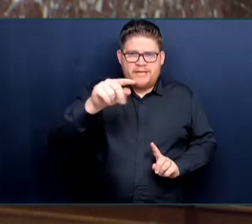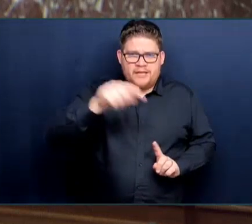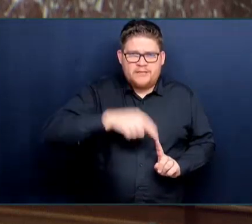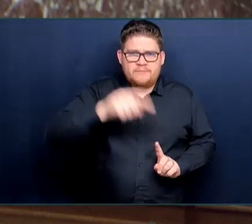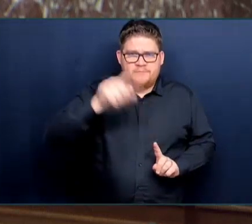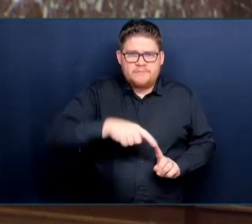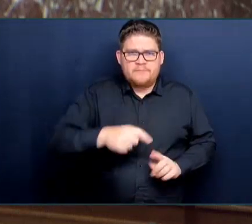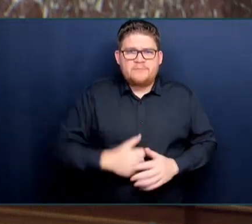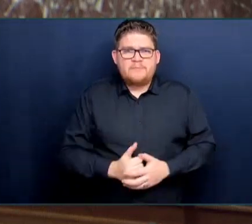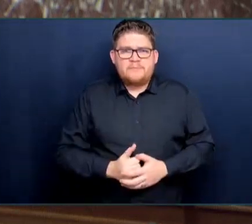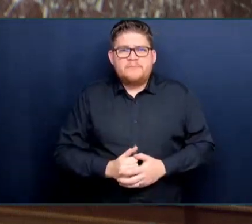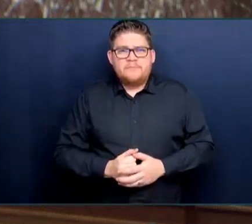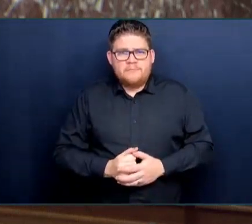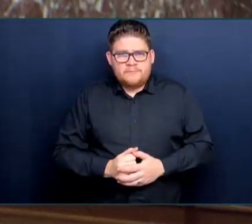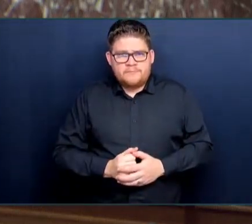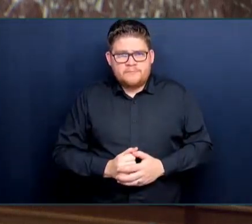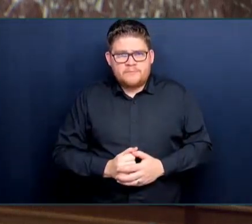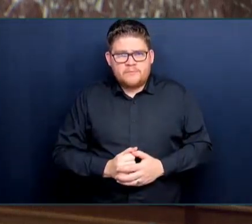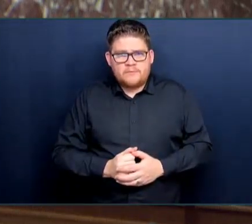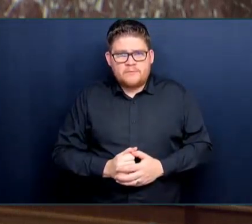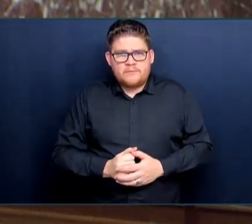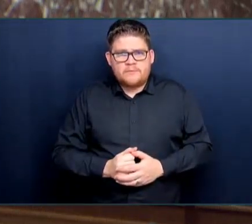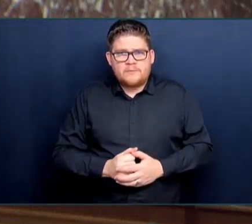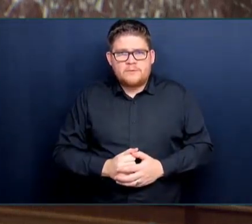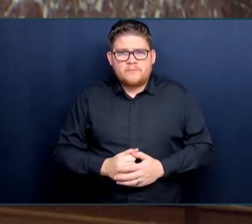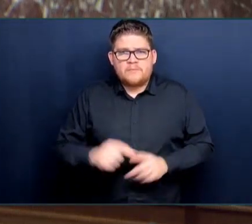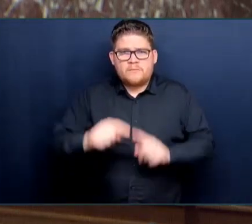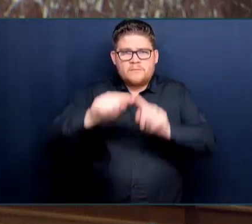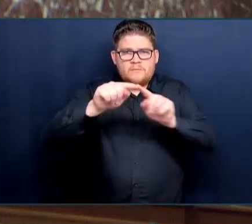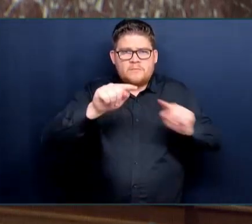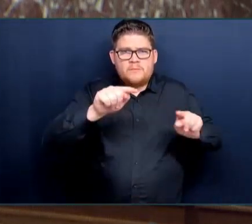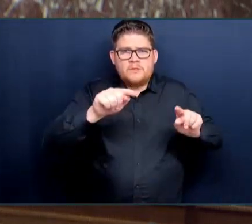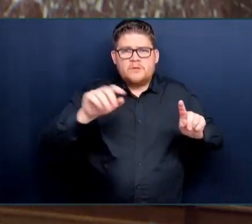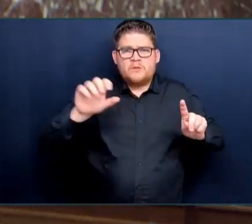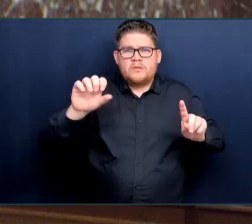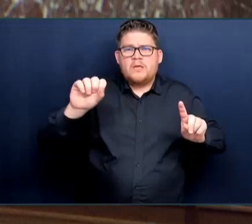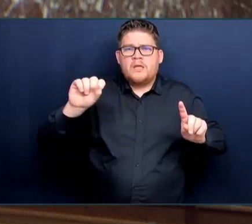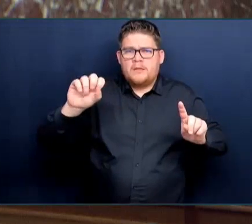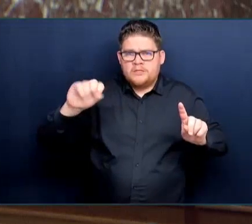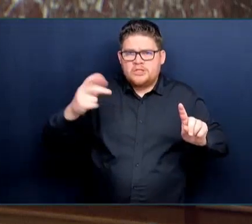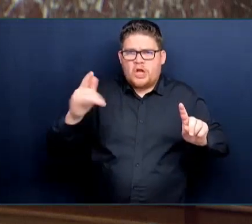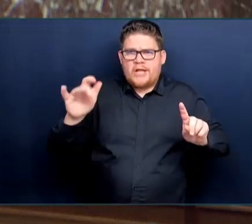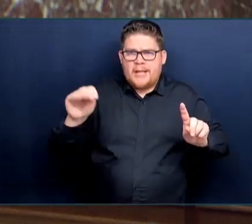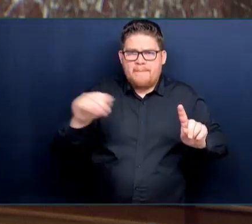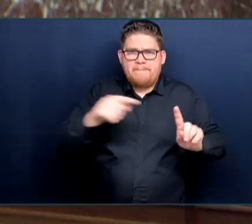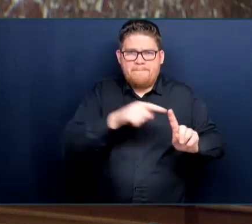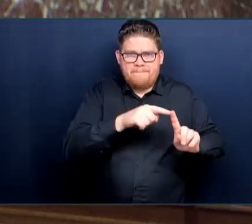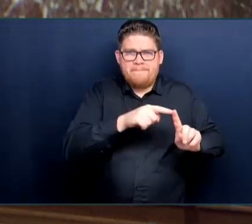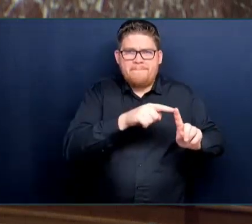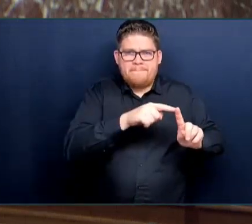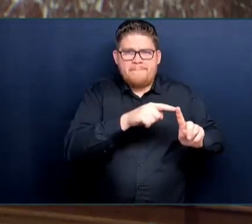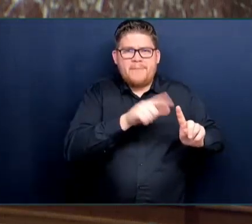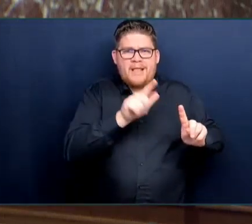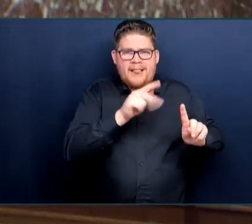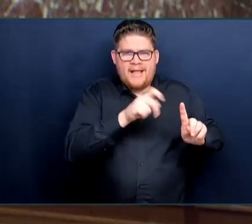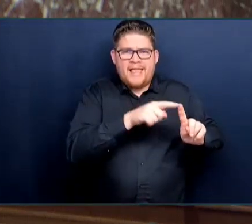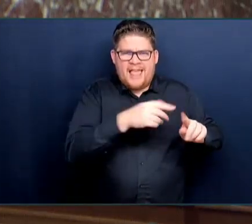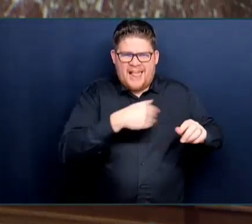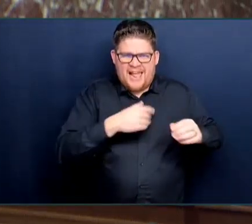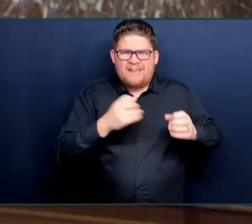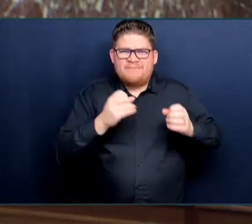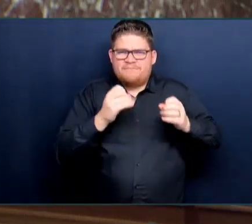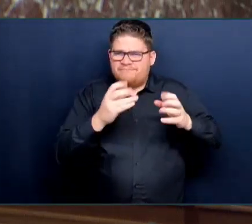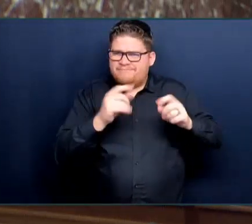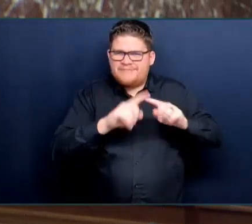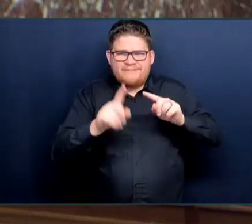new Nanaimo-Cowichan Express, which we introduced in Budget 2022. I know the member will probably vote against